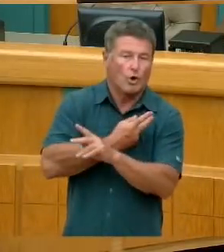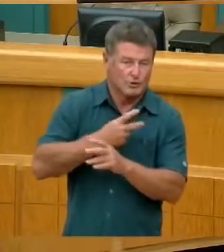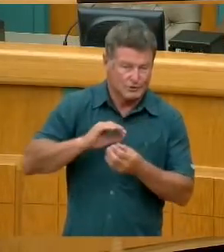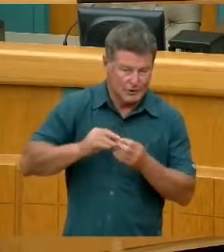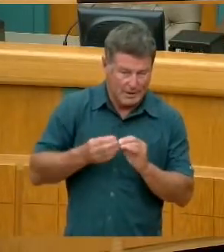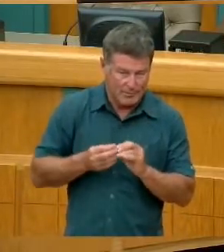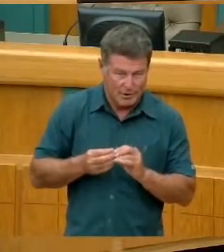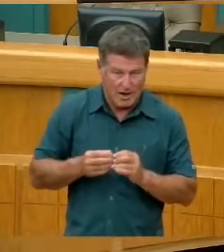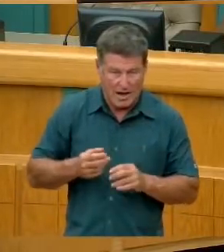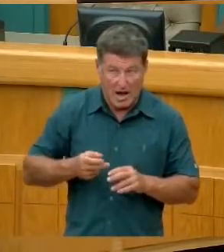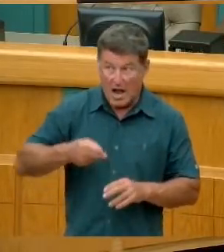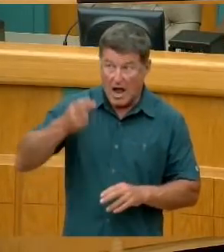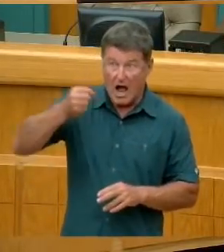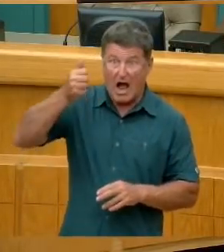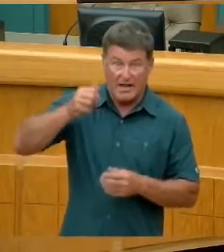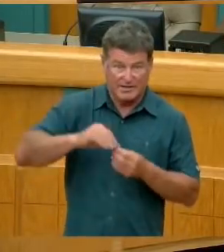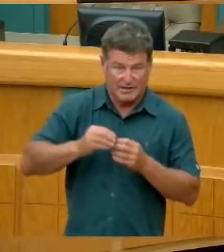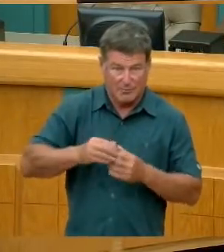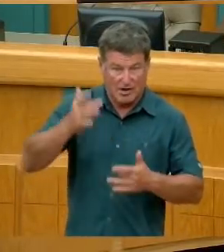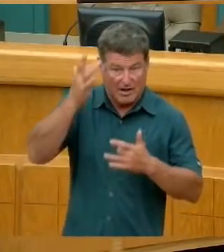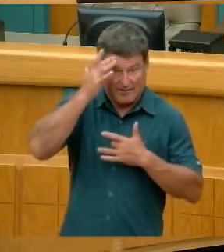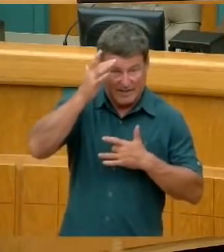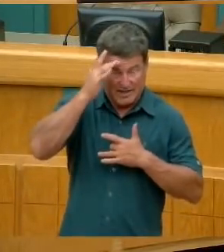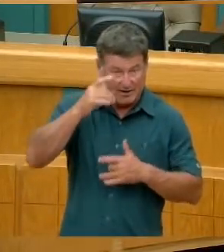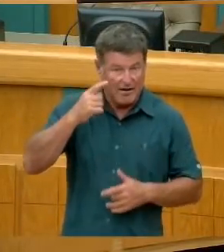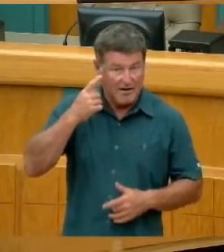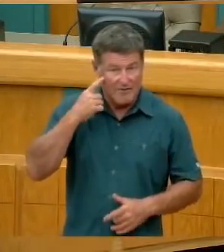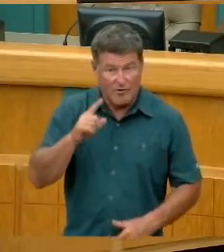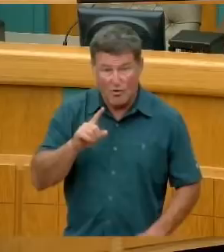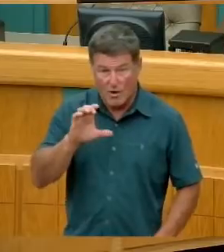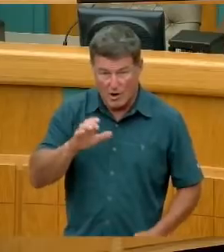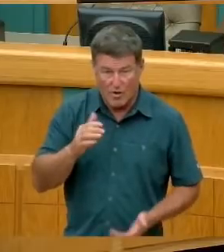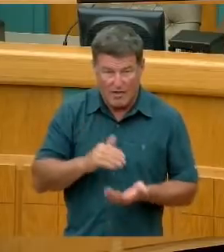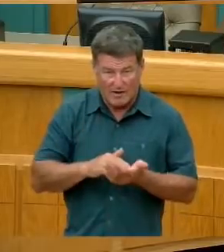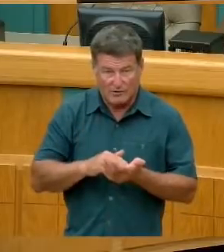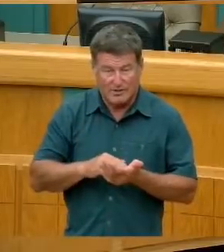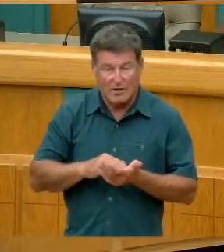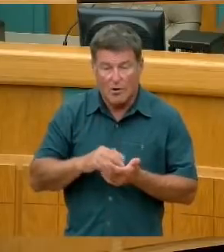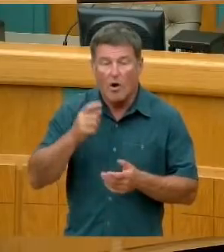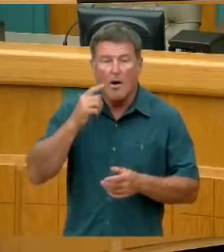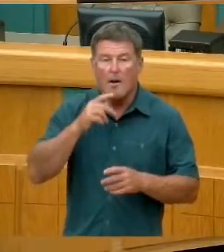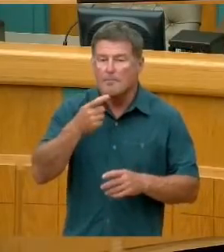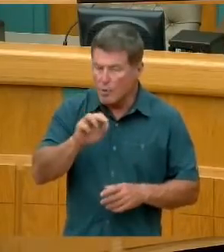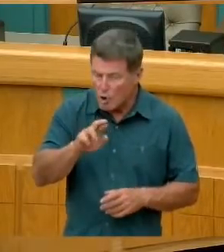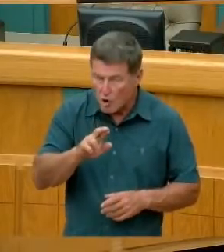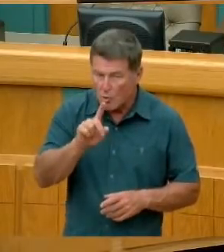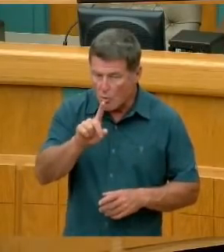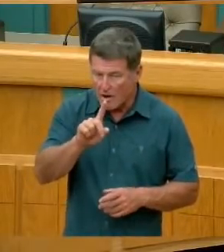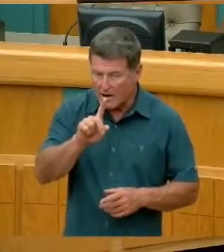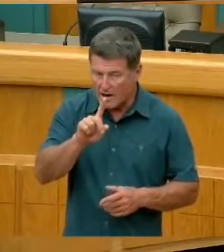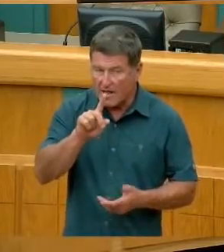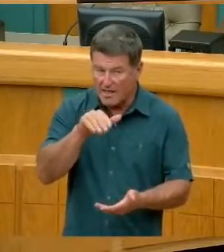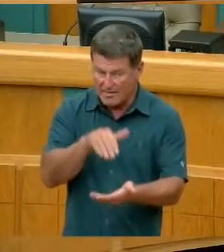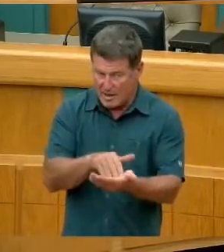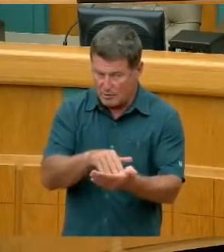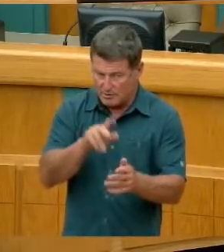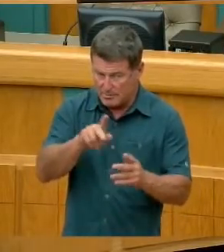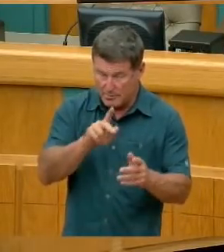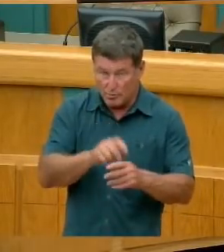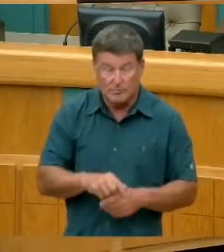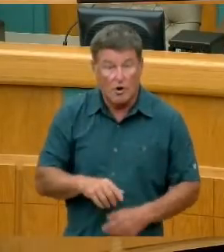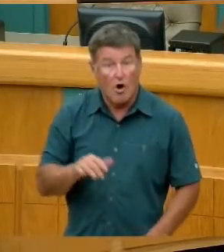county that has the highest number of new cases every day per 1,000 population. We're also the